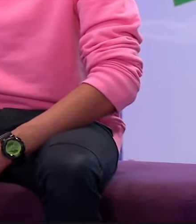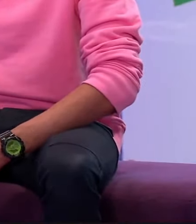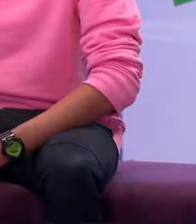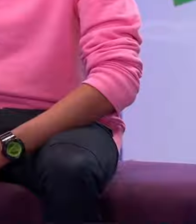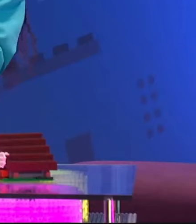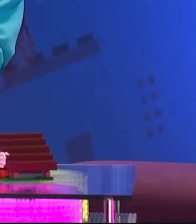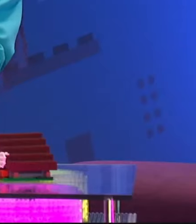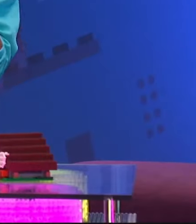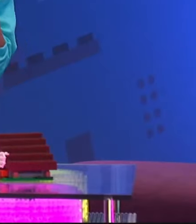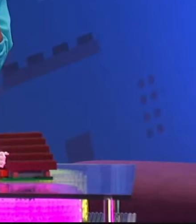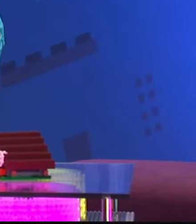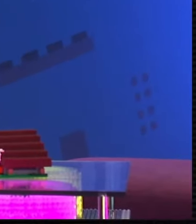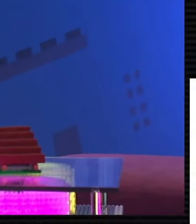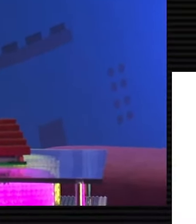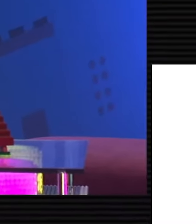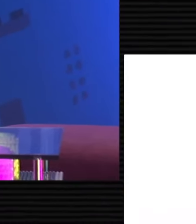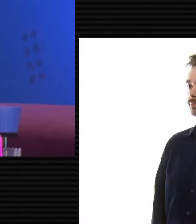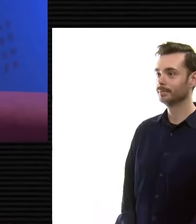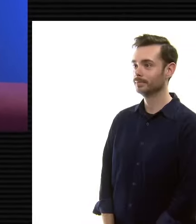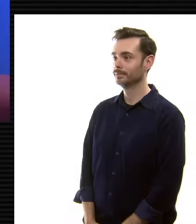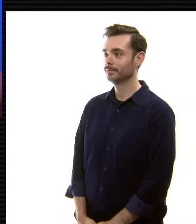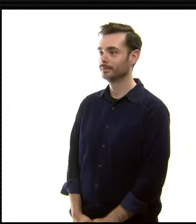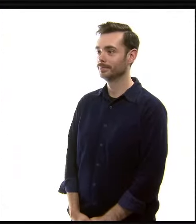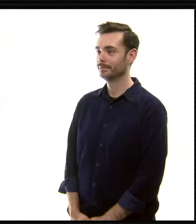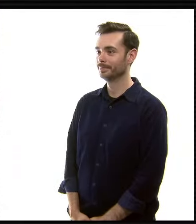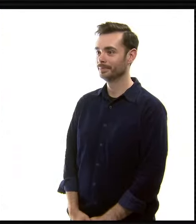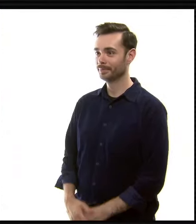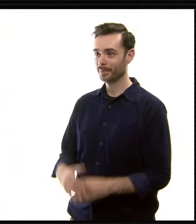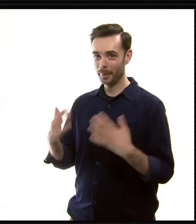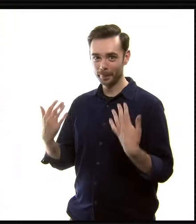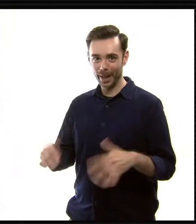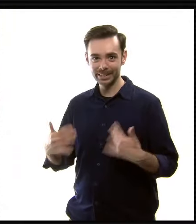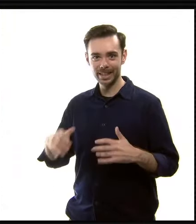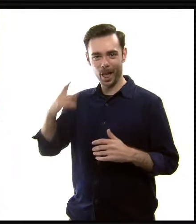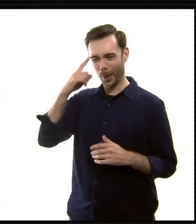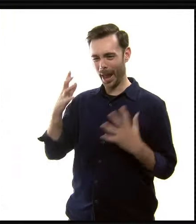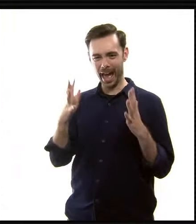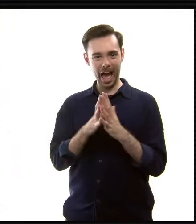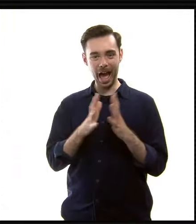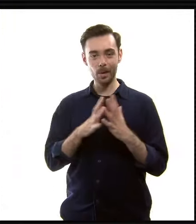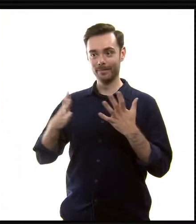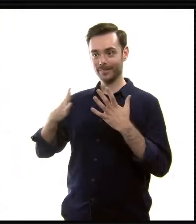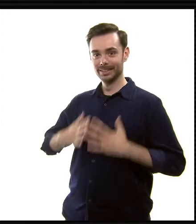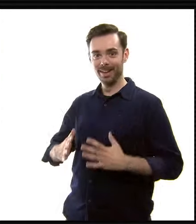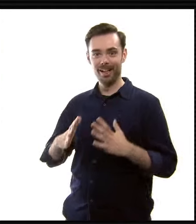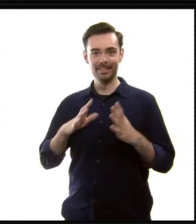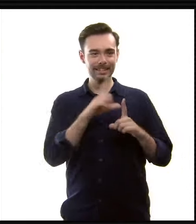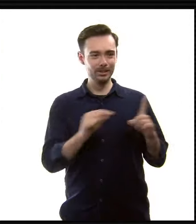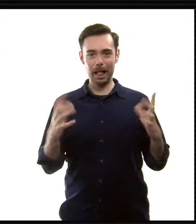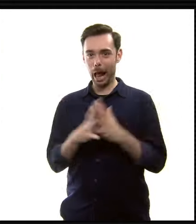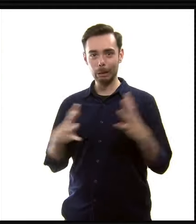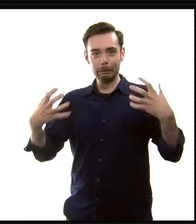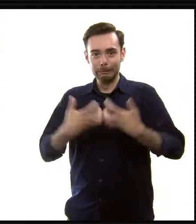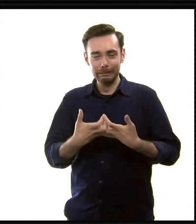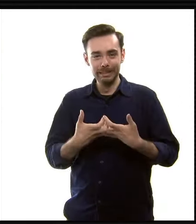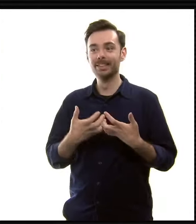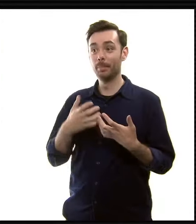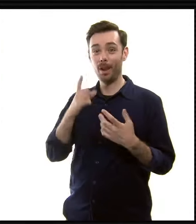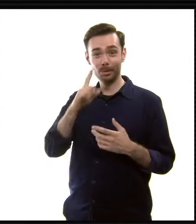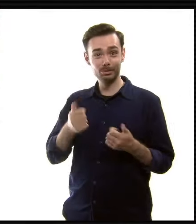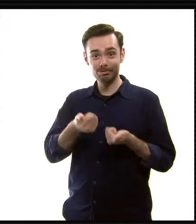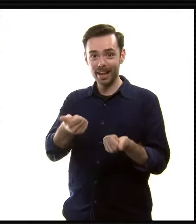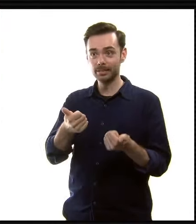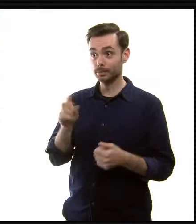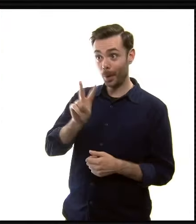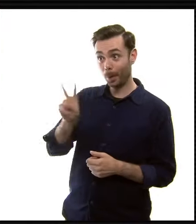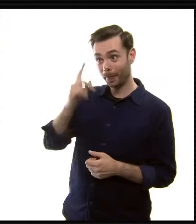and the digital in that way, I couldn't really picture it, but it looked great. And, you know, they asked, what did you both think of that? I love it. And like,